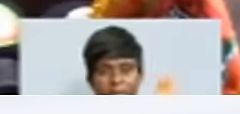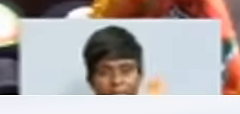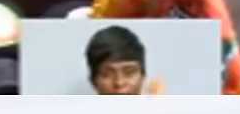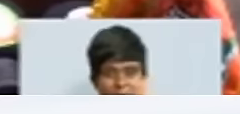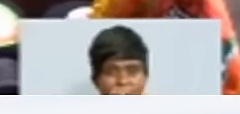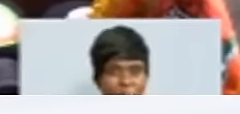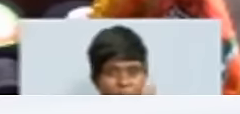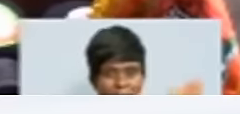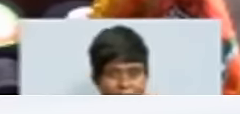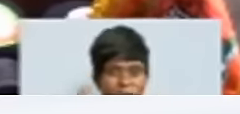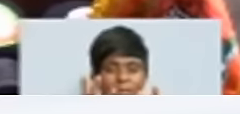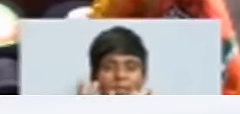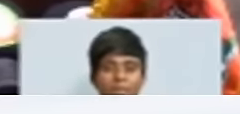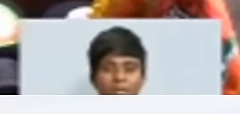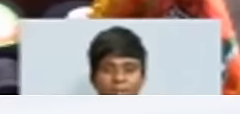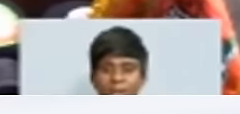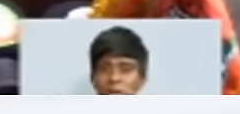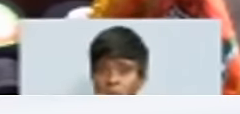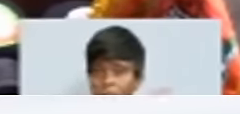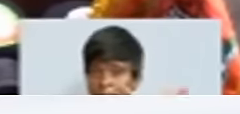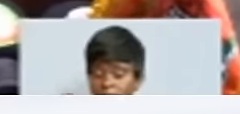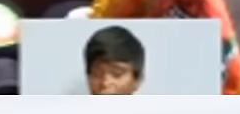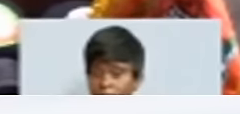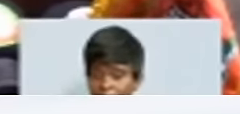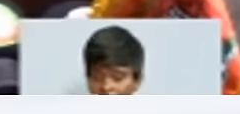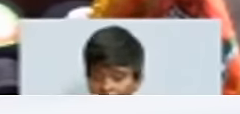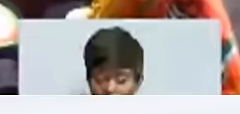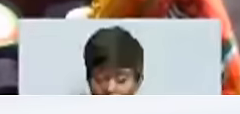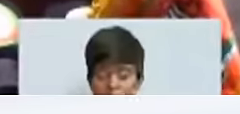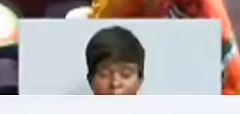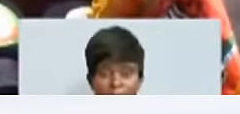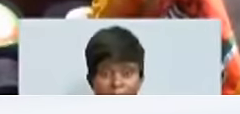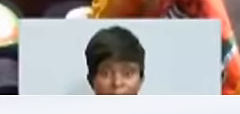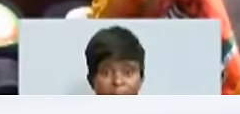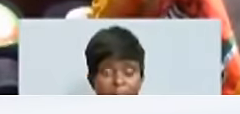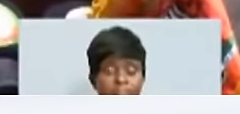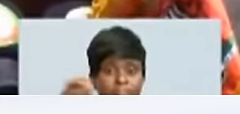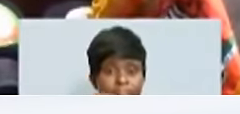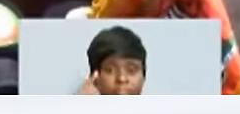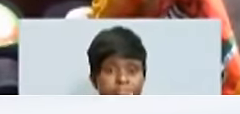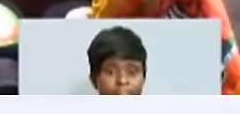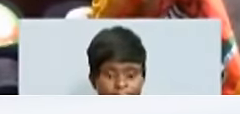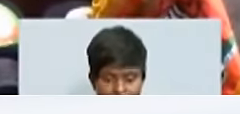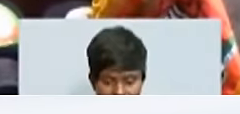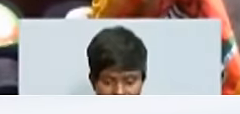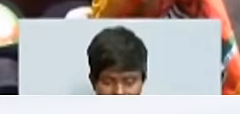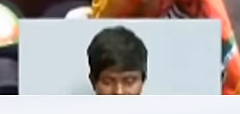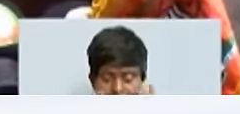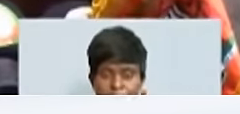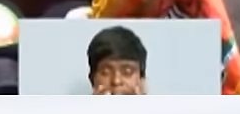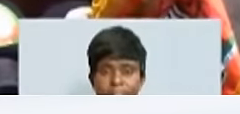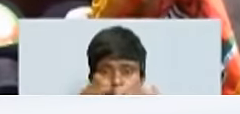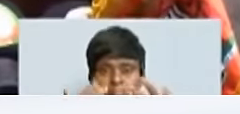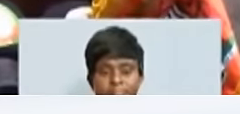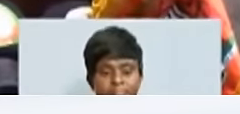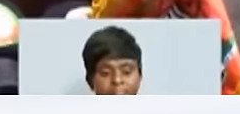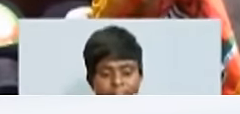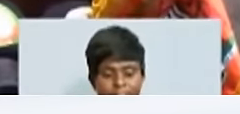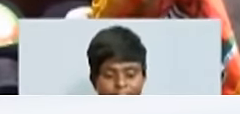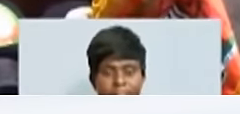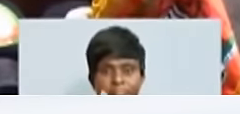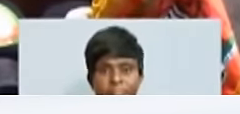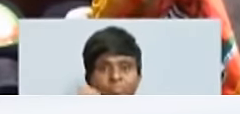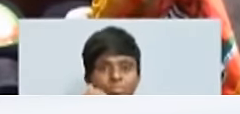climate change, as I said, especially the current drought. In addition, we continue to provide vulnerable but